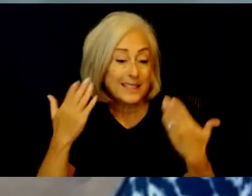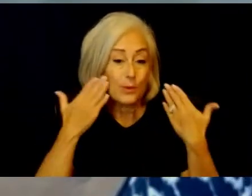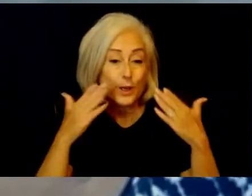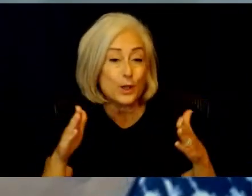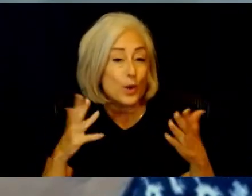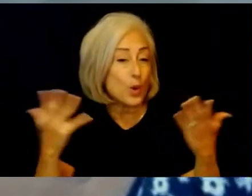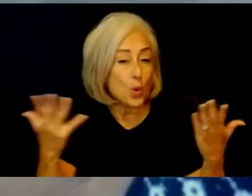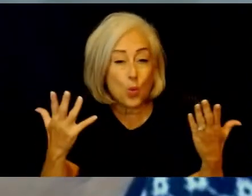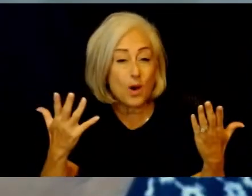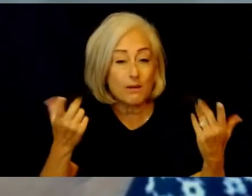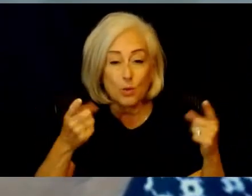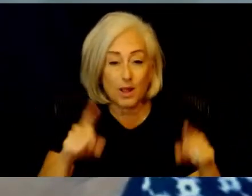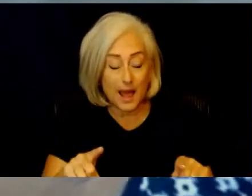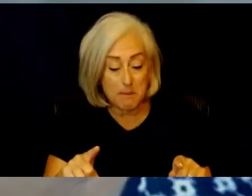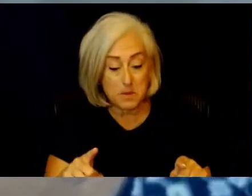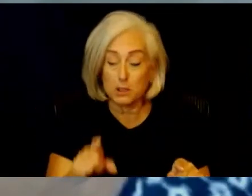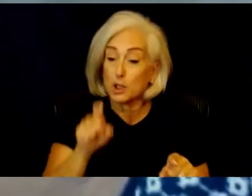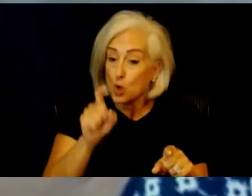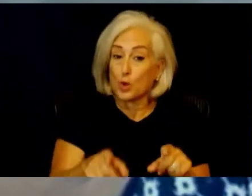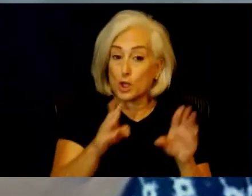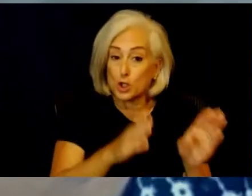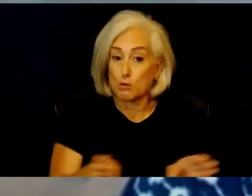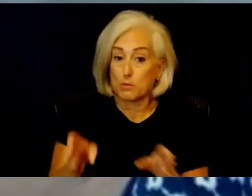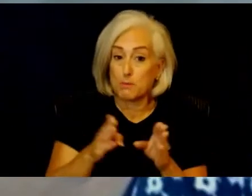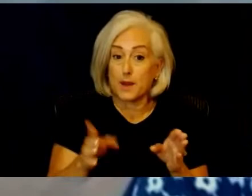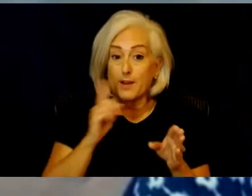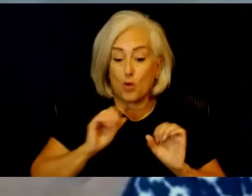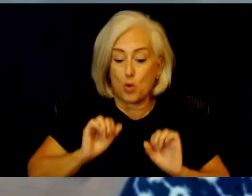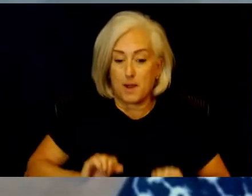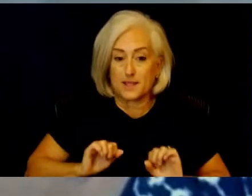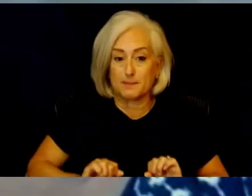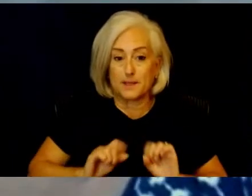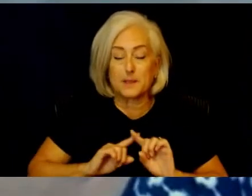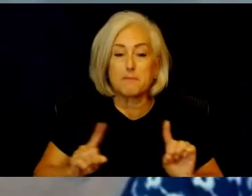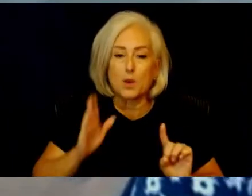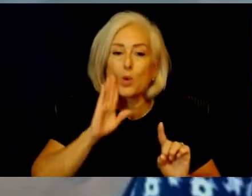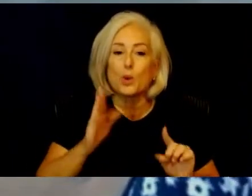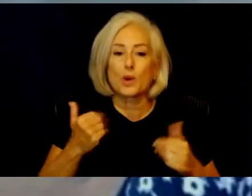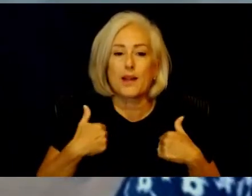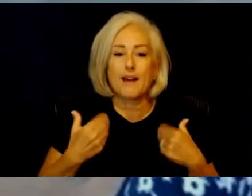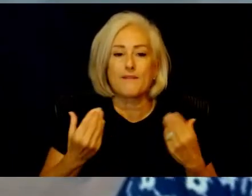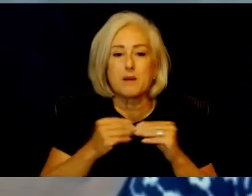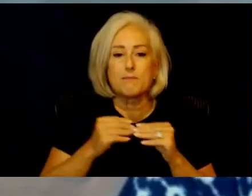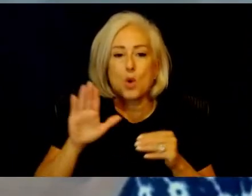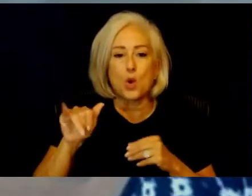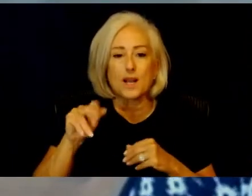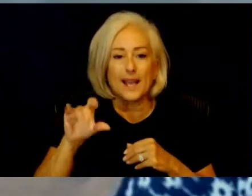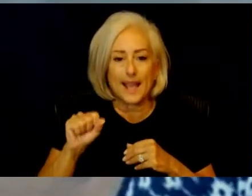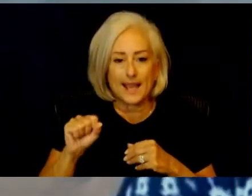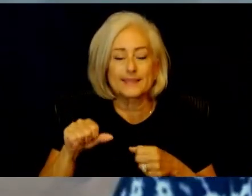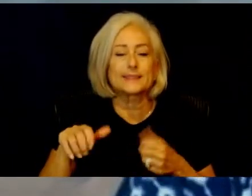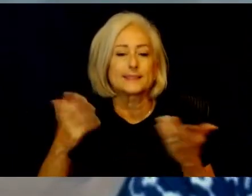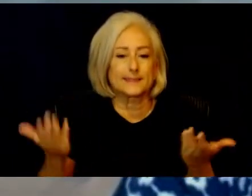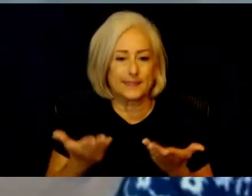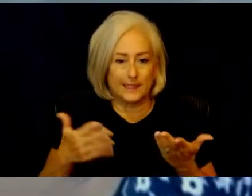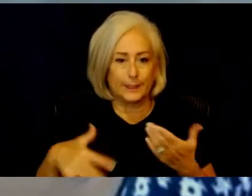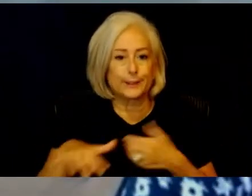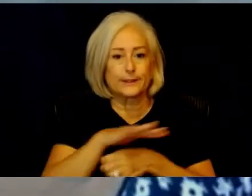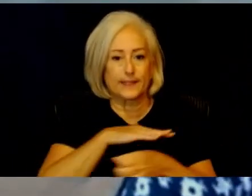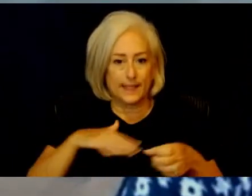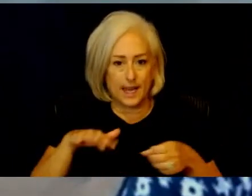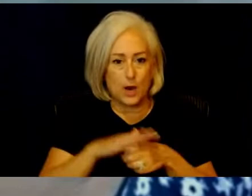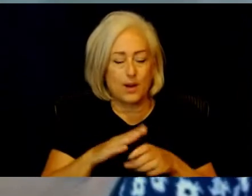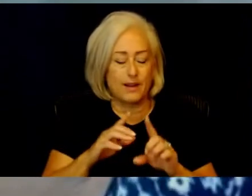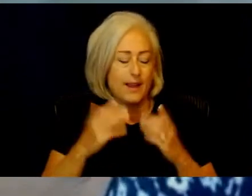for the possibility that we are going to have more cases of monkeypox in the local area. I don't think it would be outside